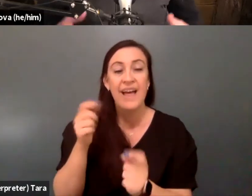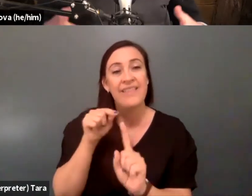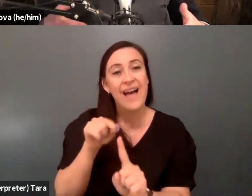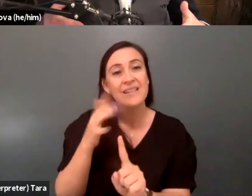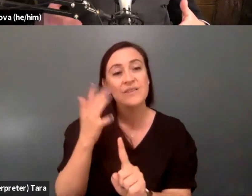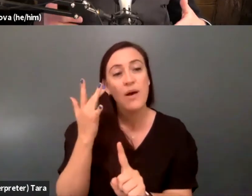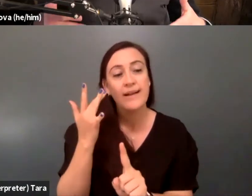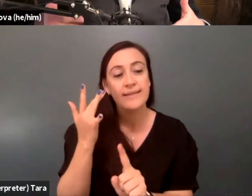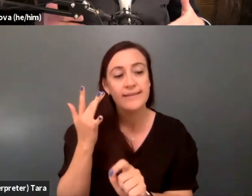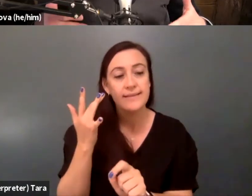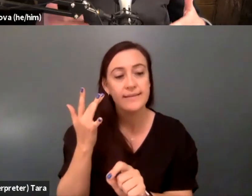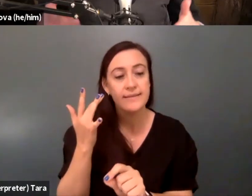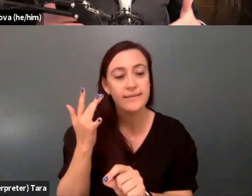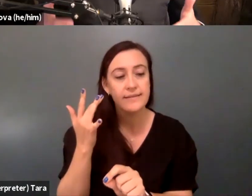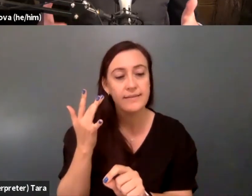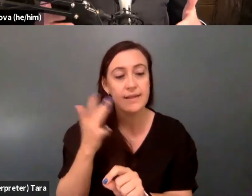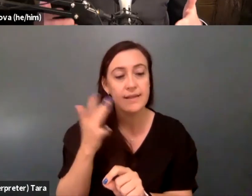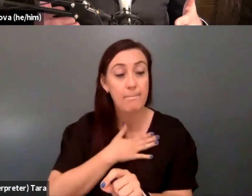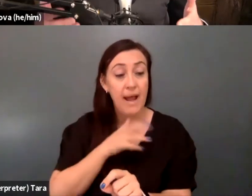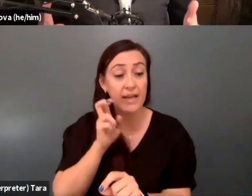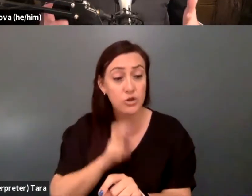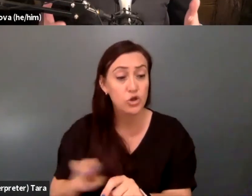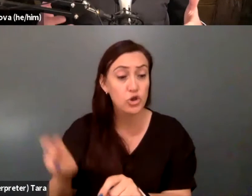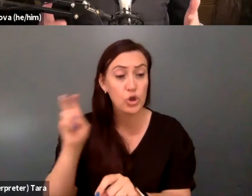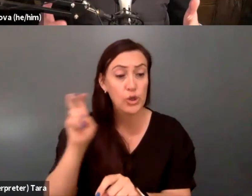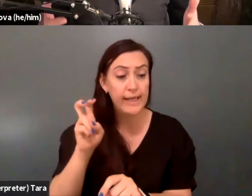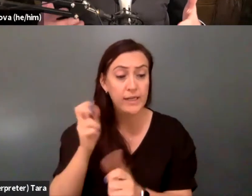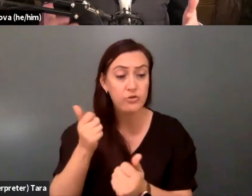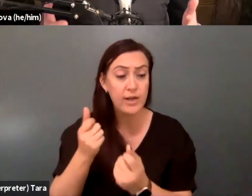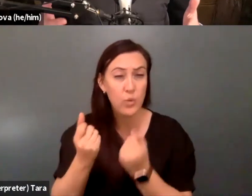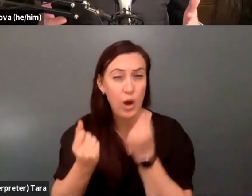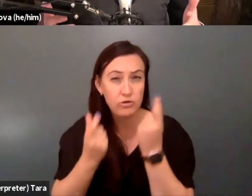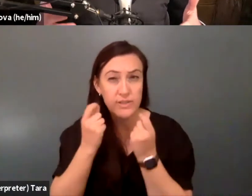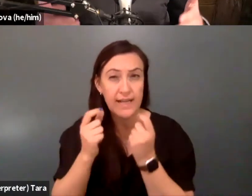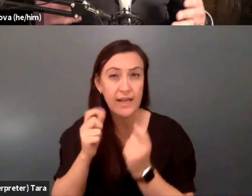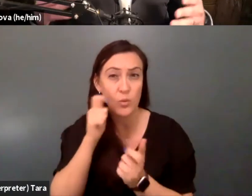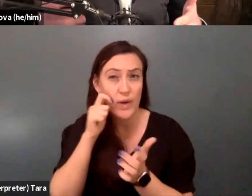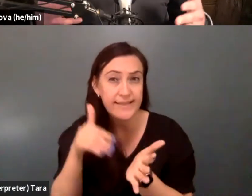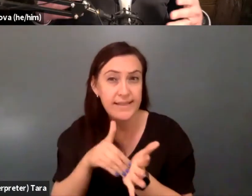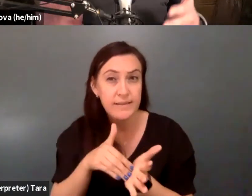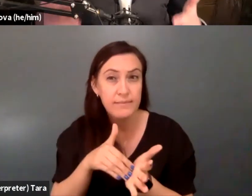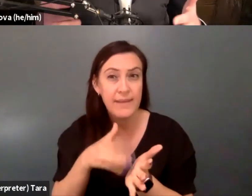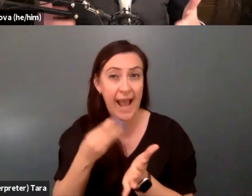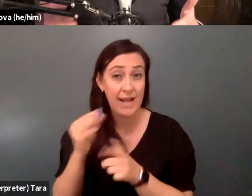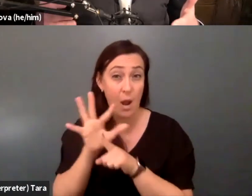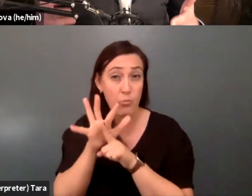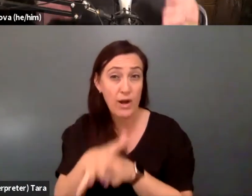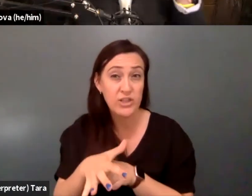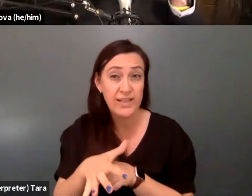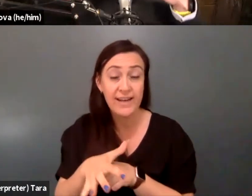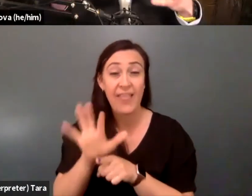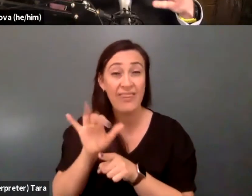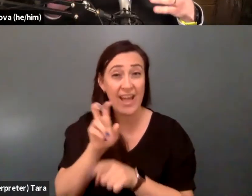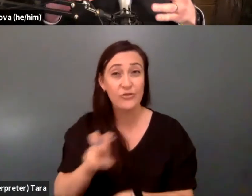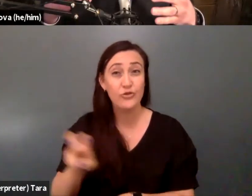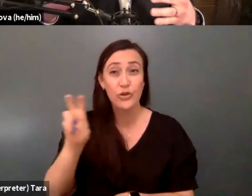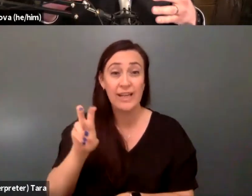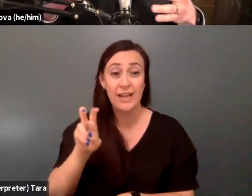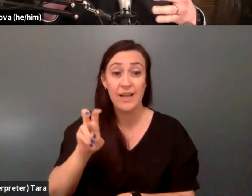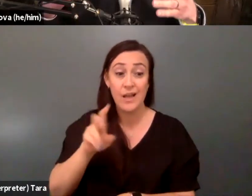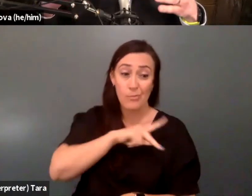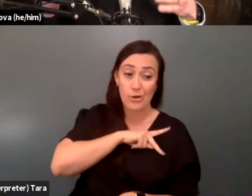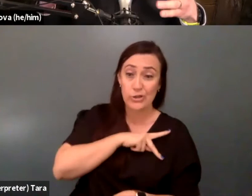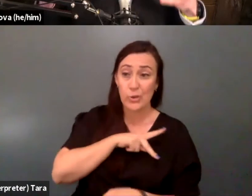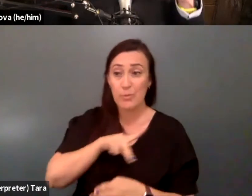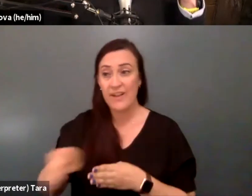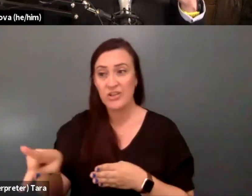my journey in understanding racism and oppression cannot be separated personal and professional.